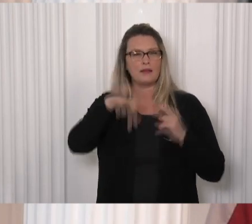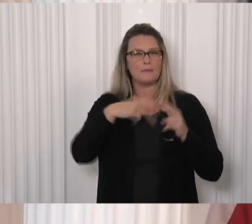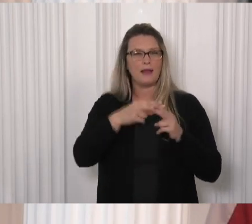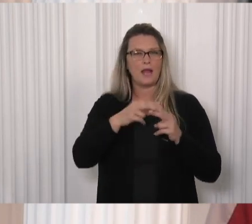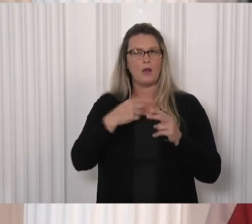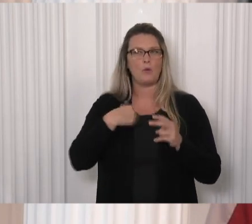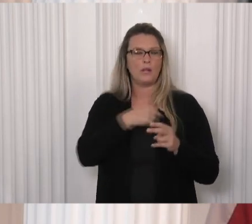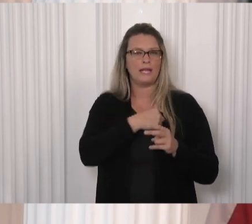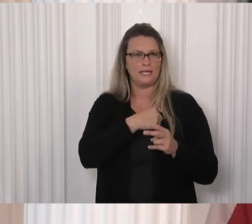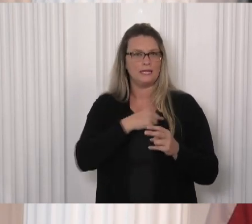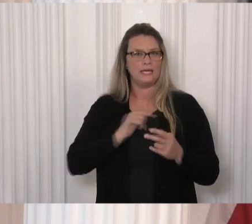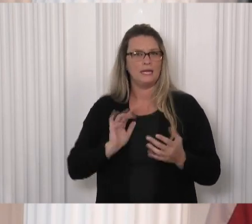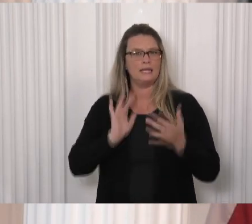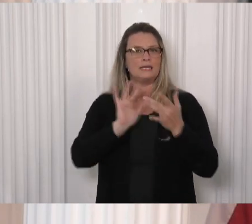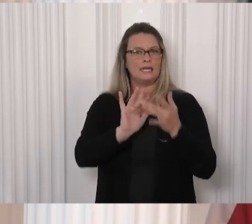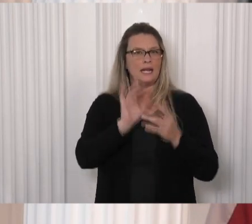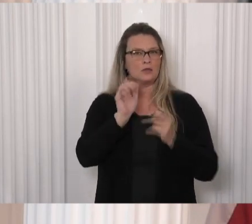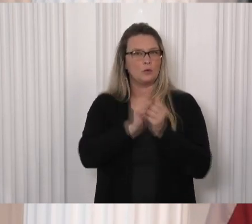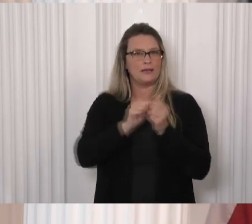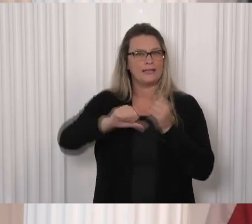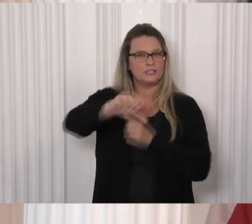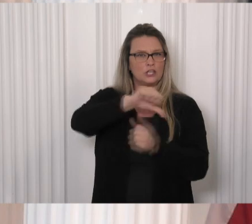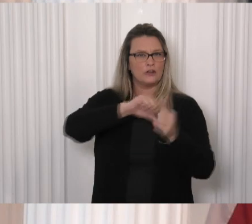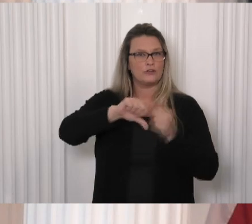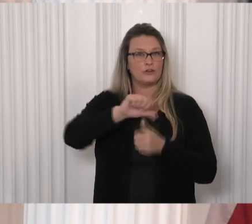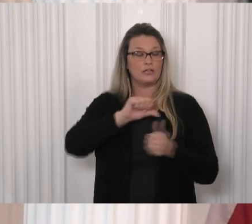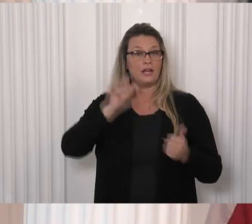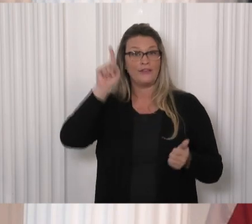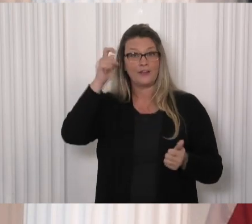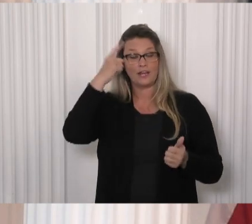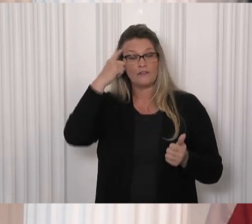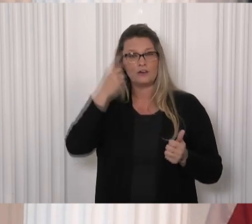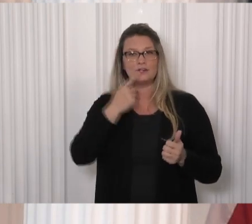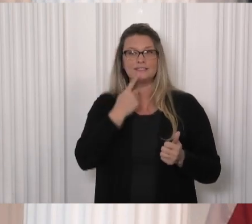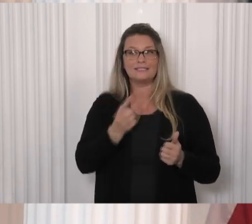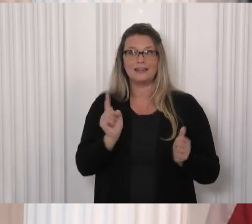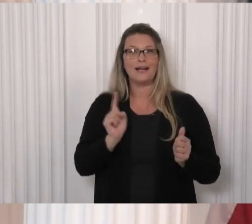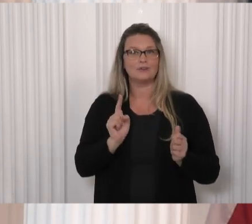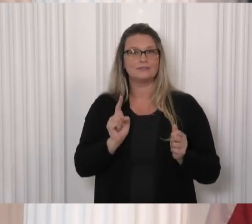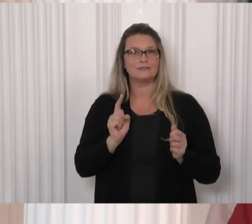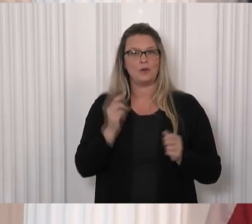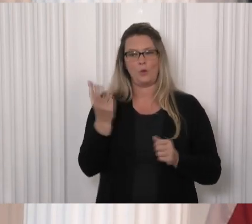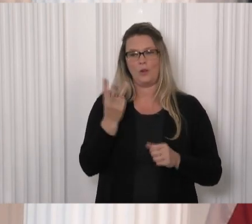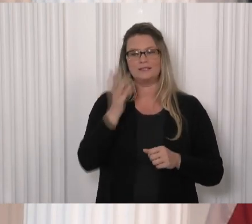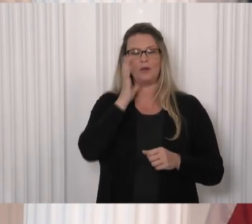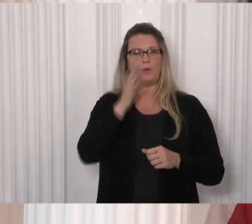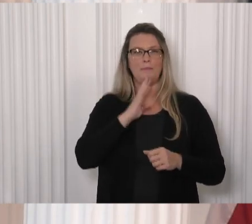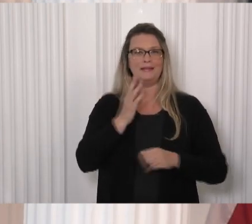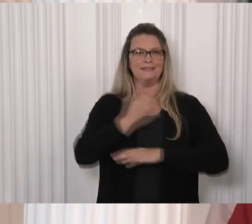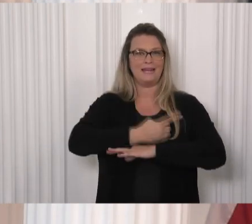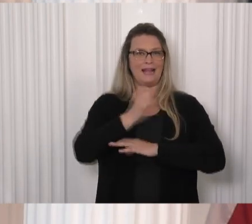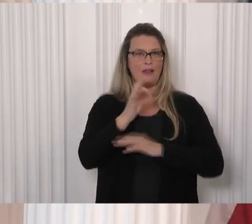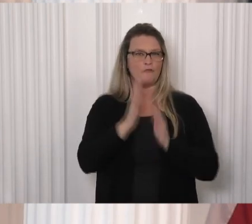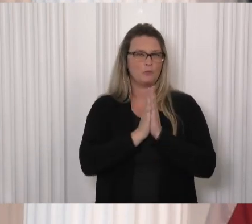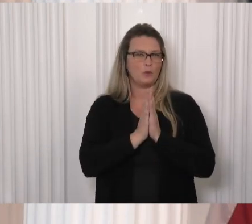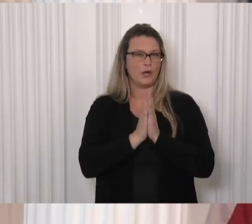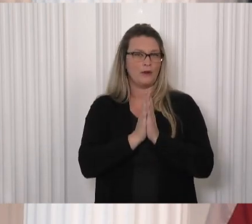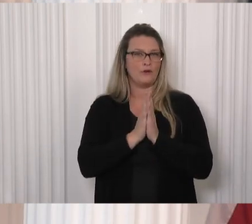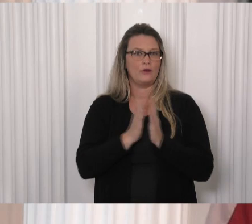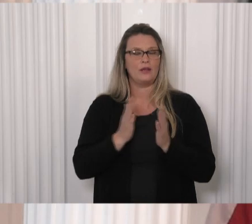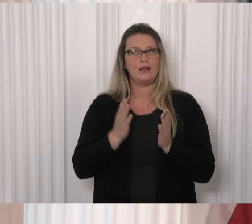other, and I think the governor wonderfully mentioned the day of prayer coming up on Wednesday, and I think we can think